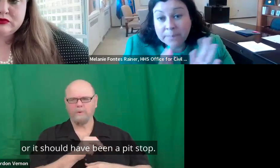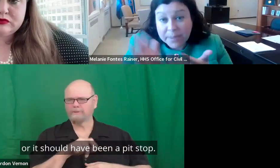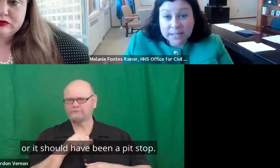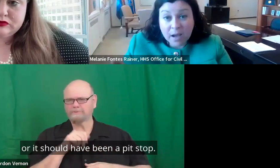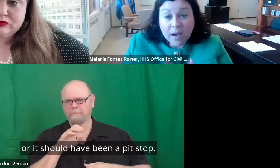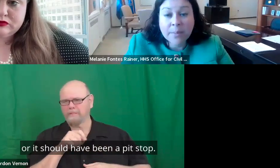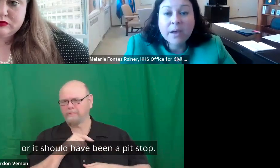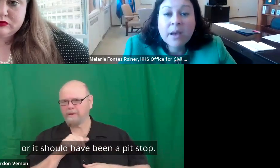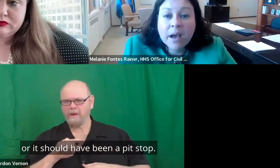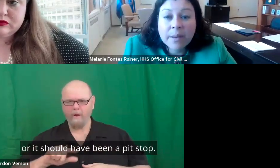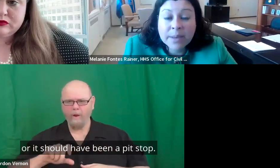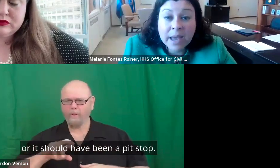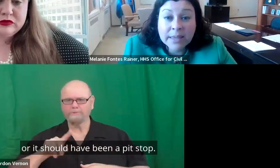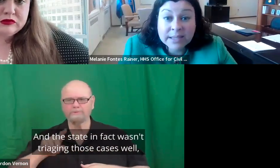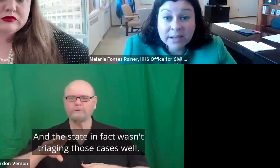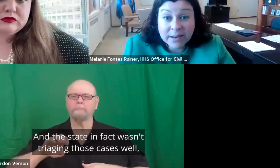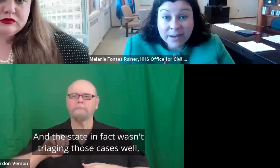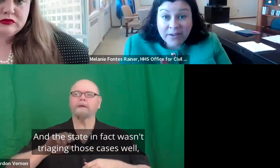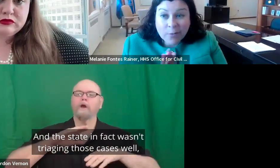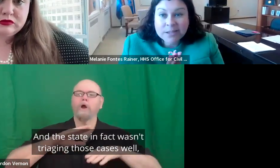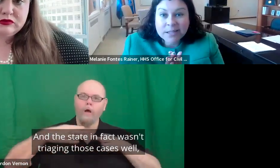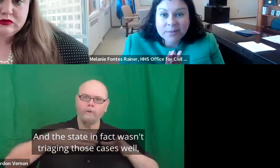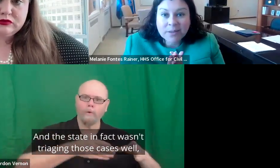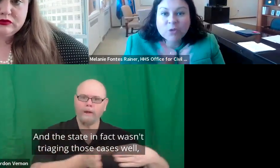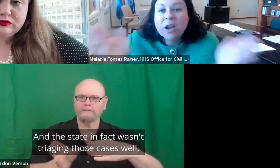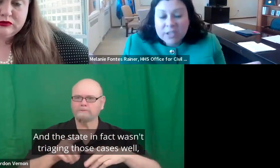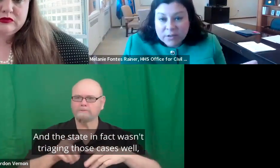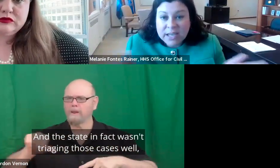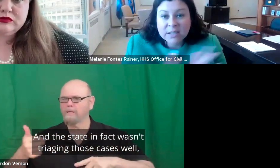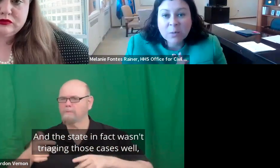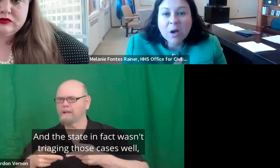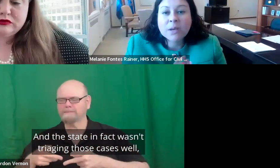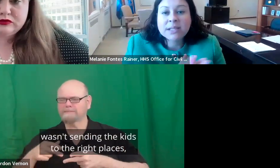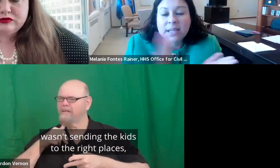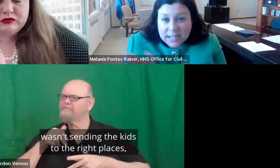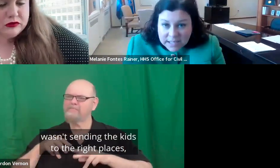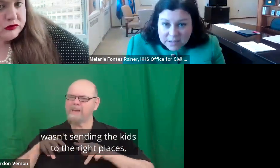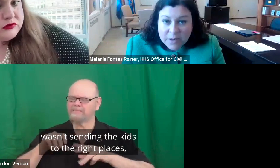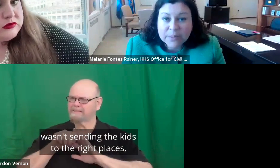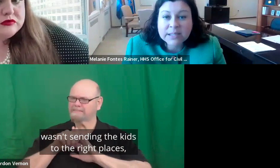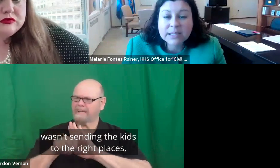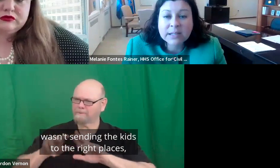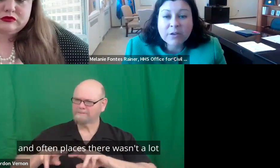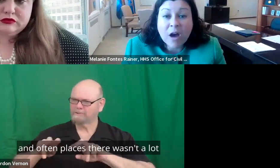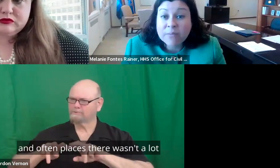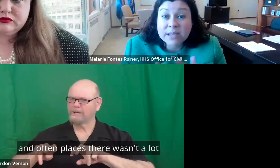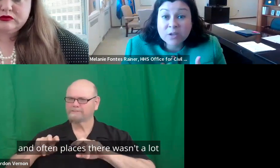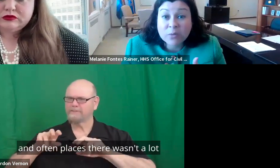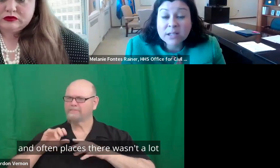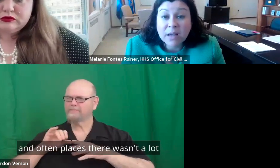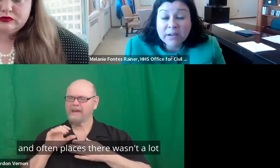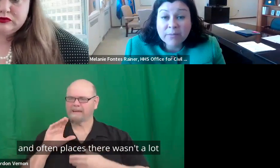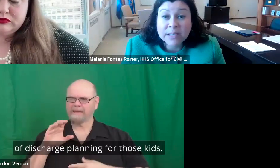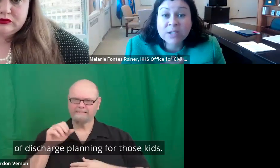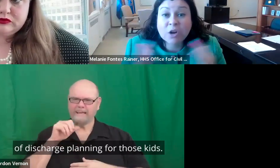should have been a pit stop. And the state, in fact, wasn't triaging those cases well, wasn't sending the kids to the right places. And in often places,